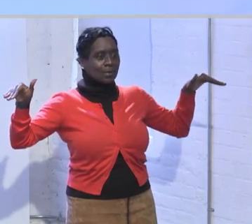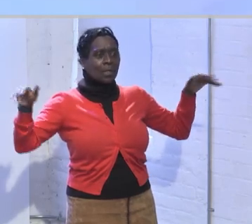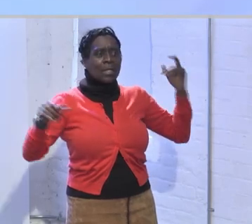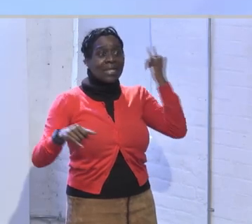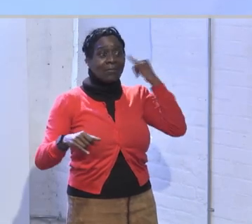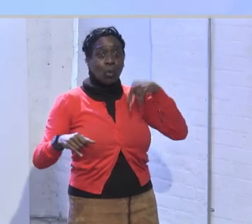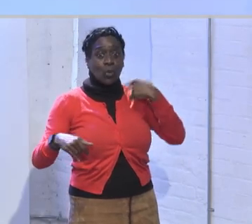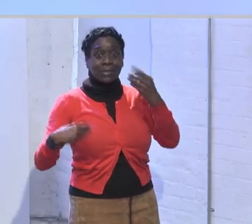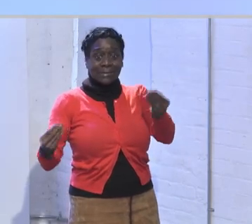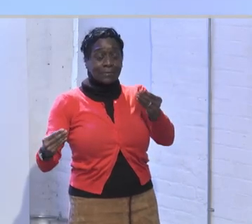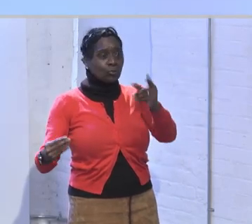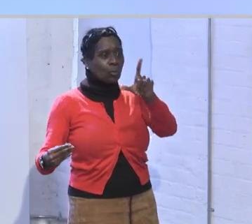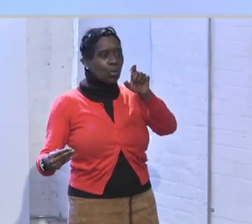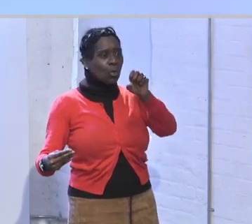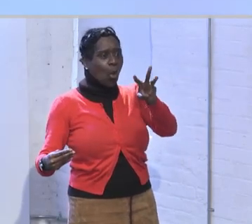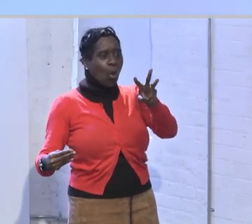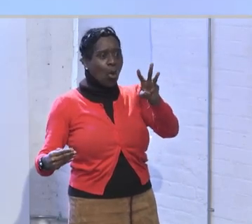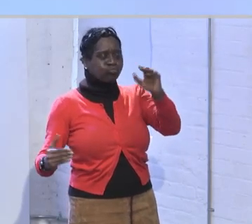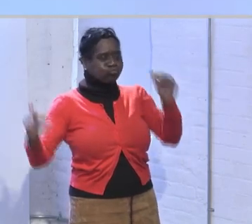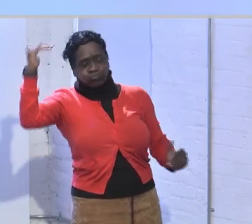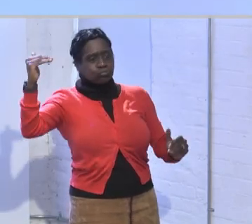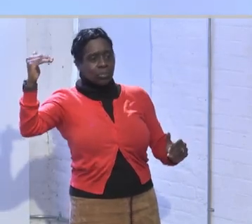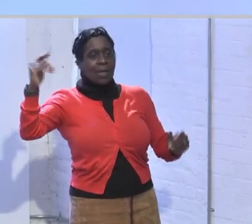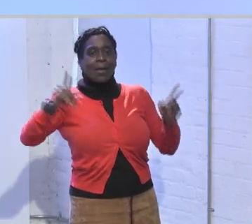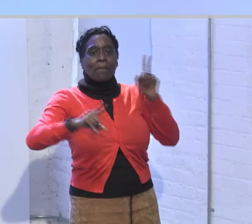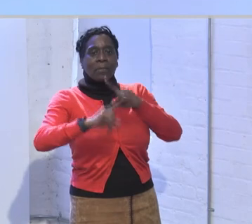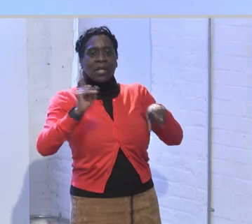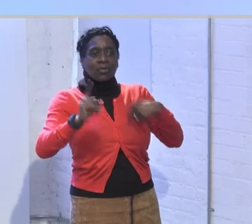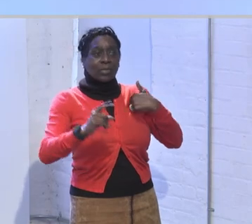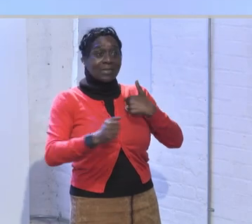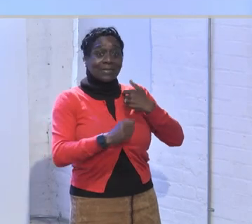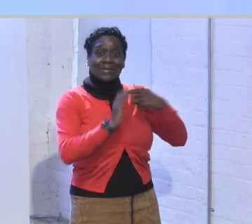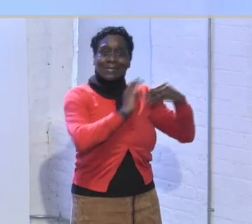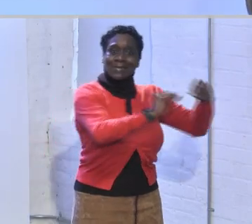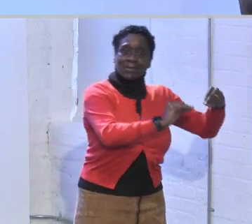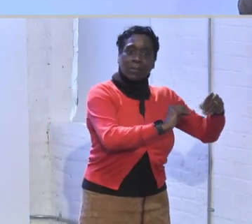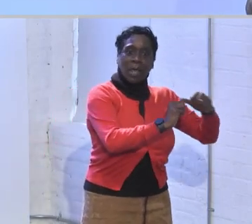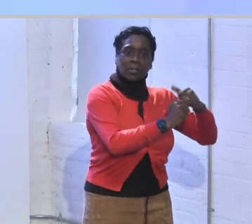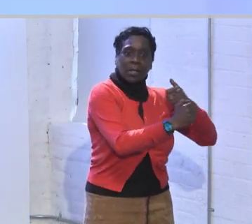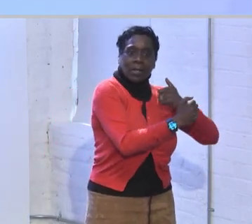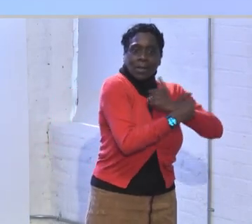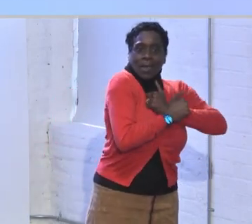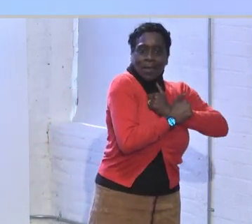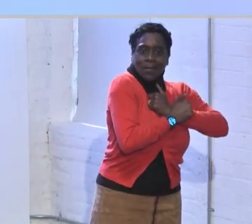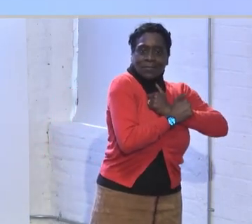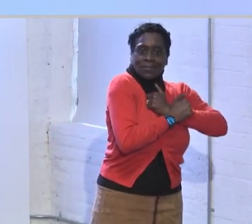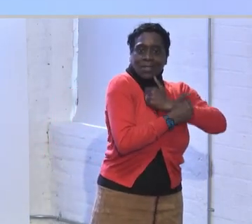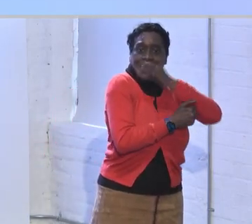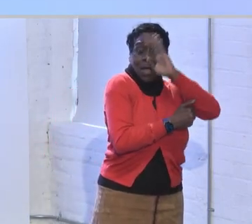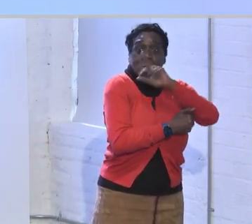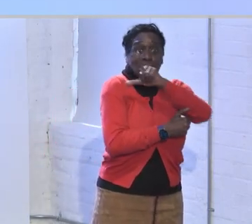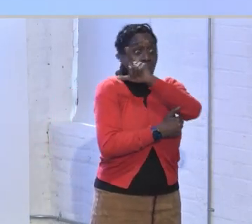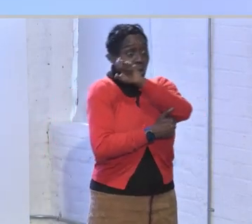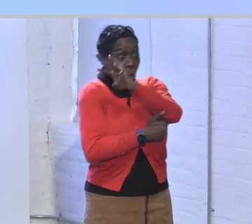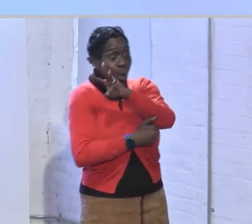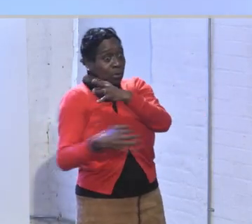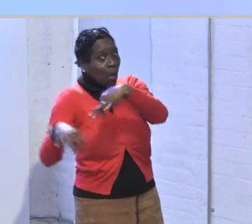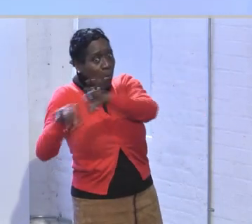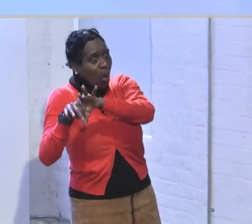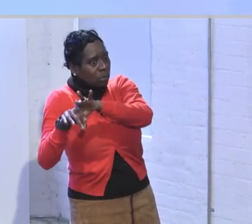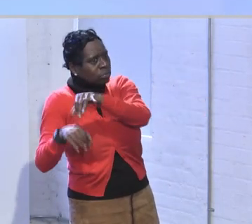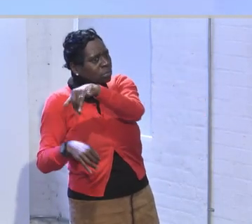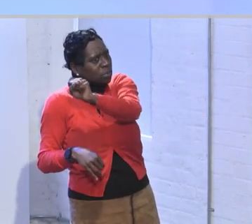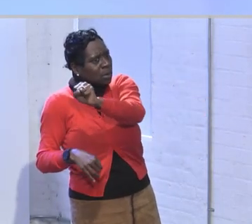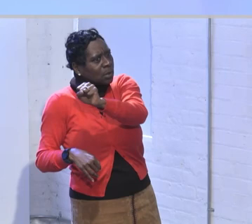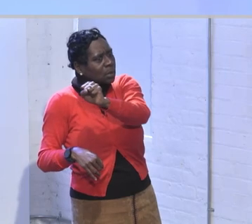law, we're out of balance. But if we're teaching our children to love God, the law is important. And we're to teach about